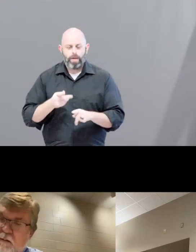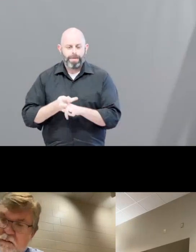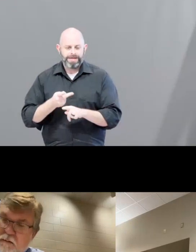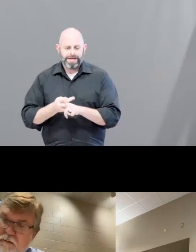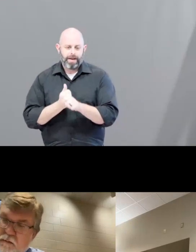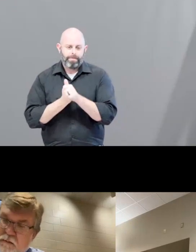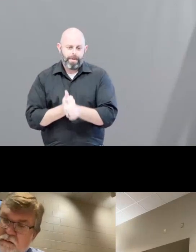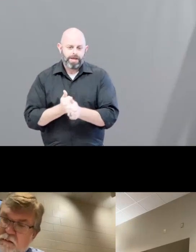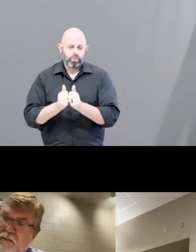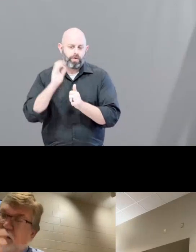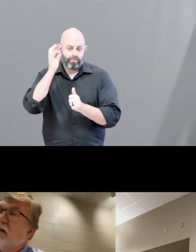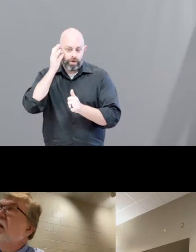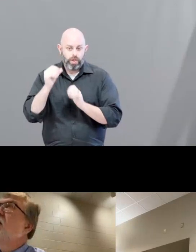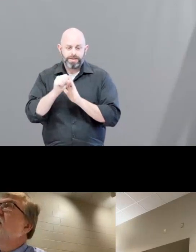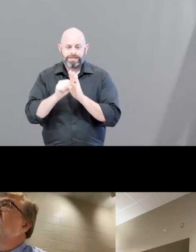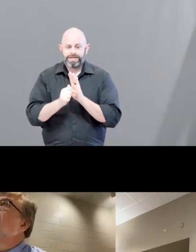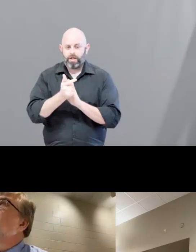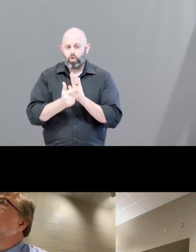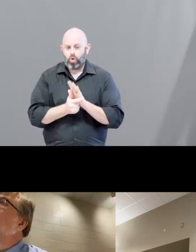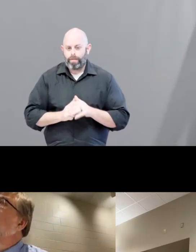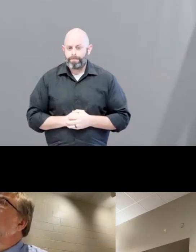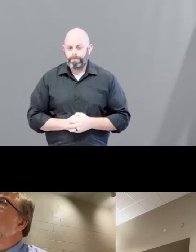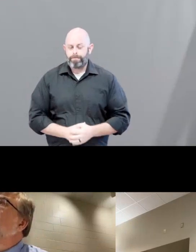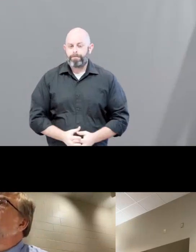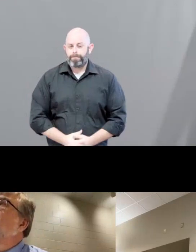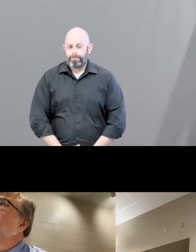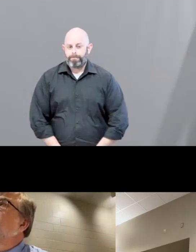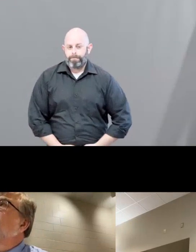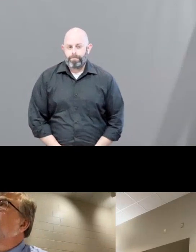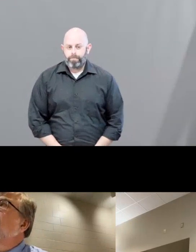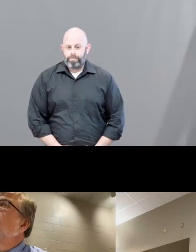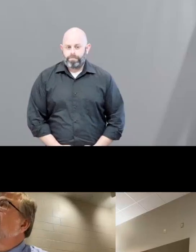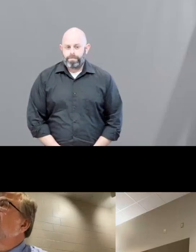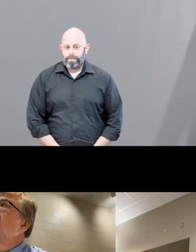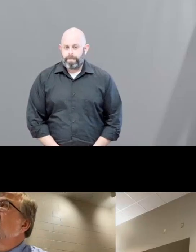maintaining compliance with federal and state law.